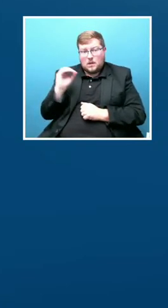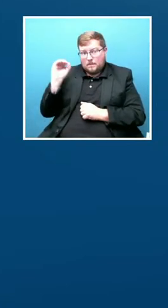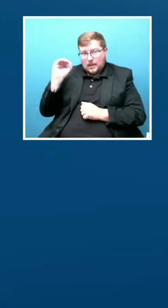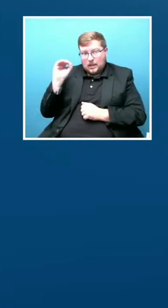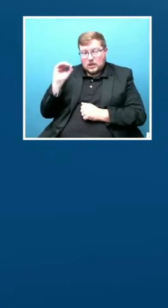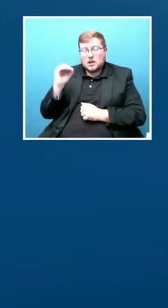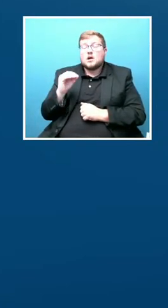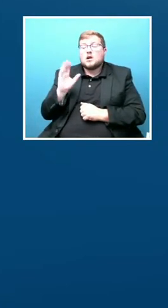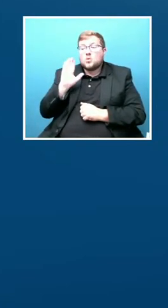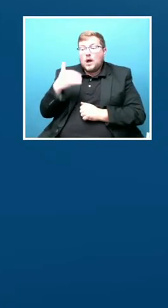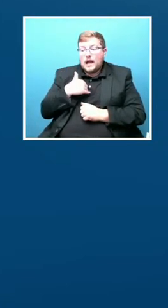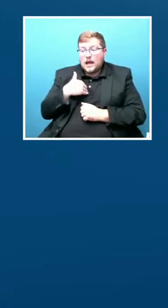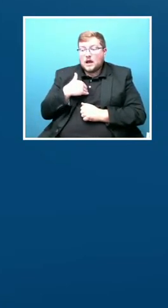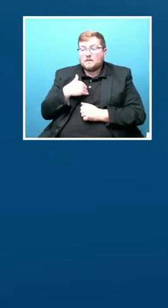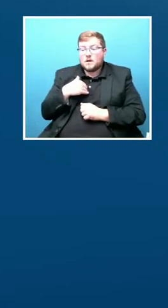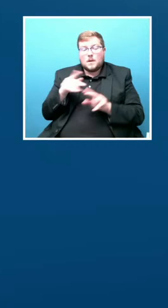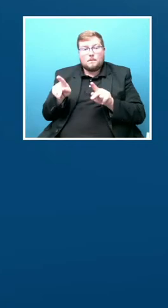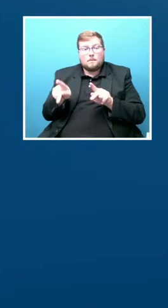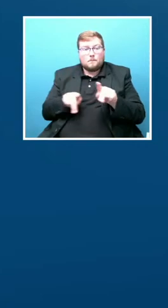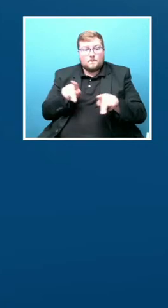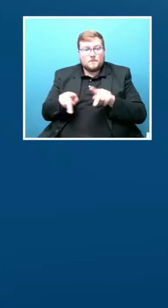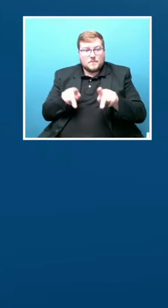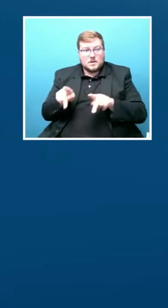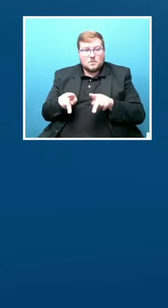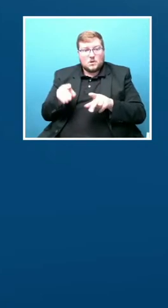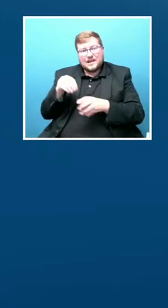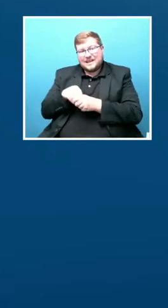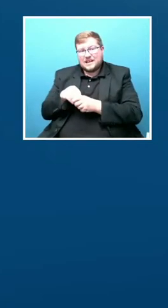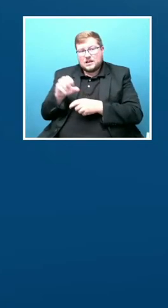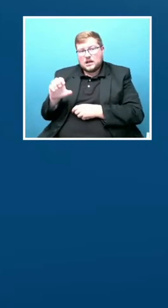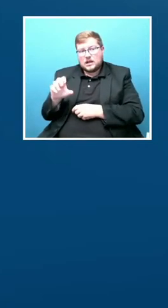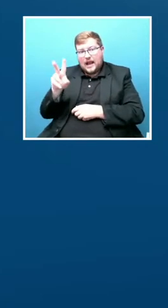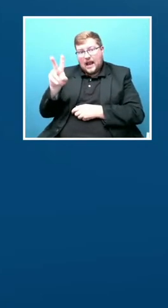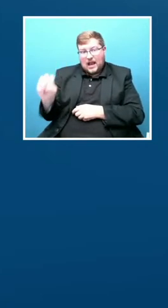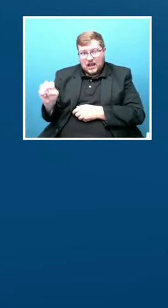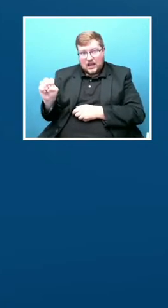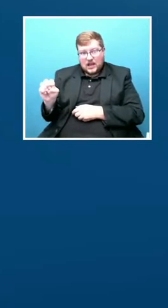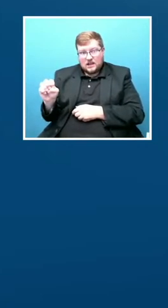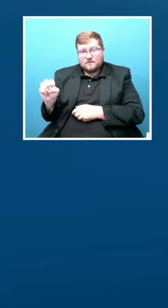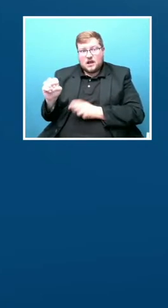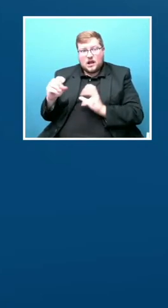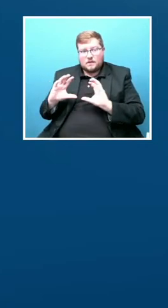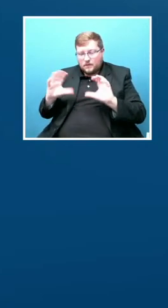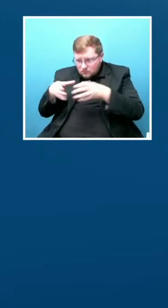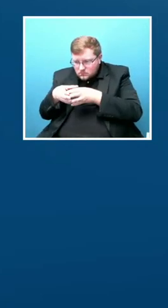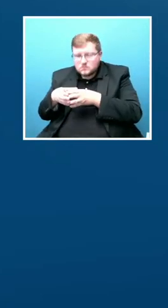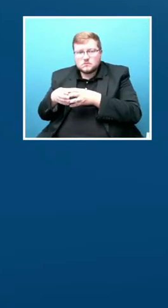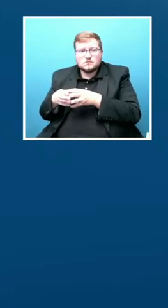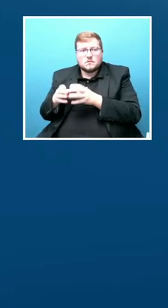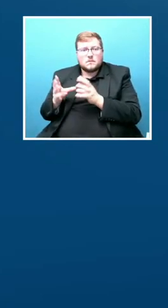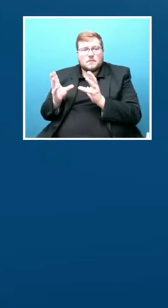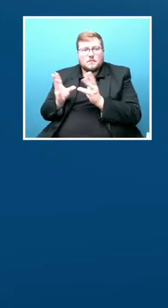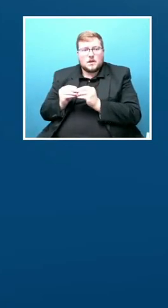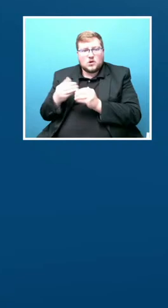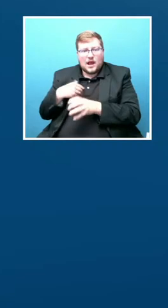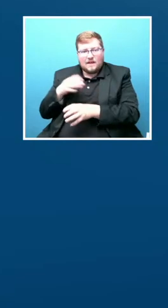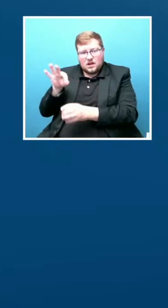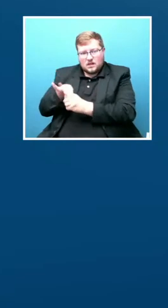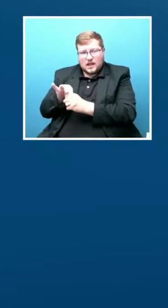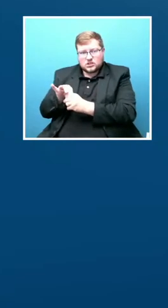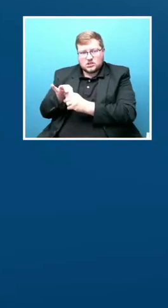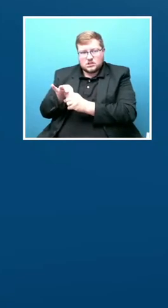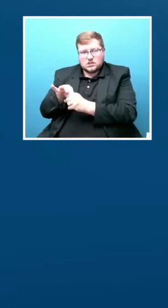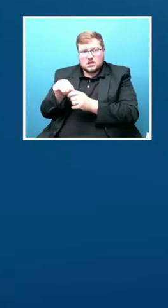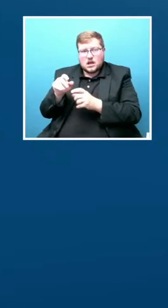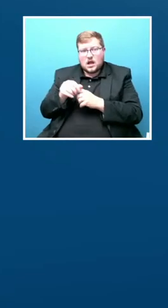have people in a cave and they get together to have their elections and they stick their head out